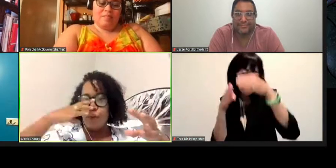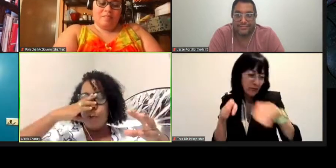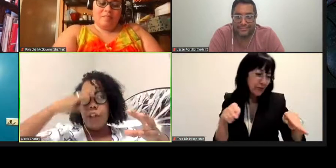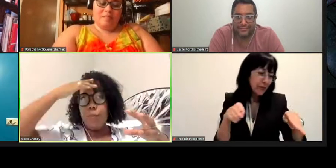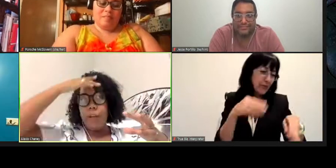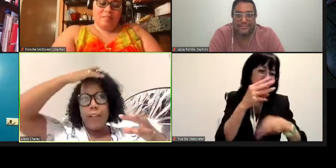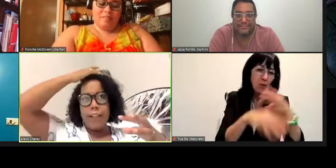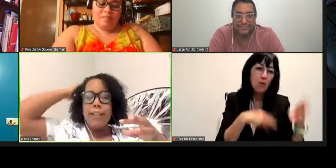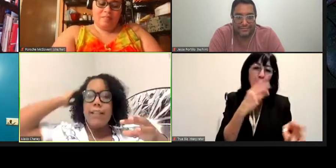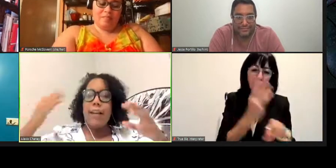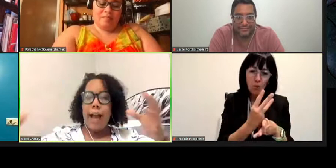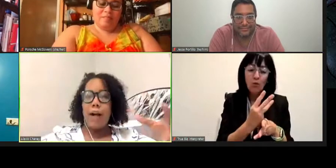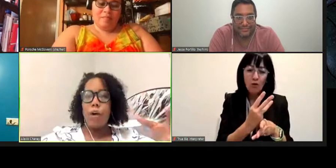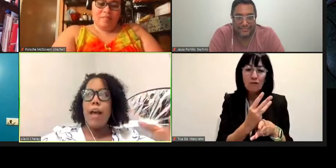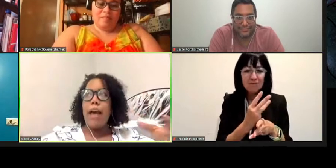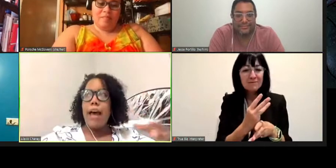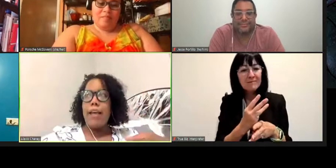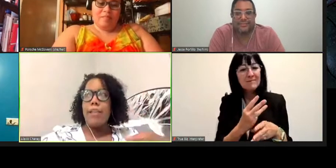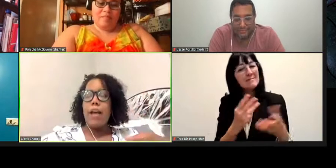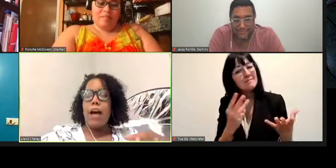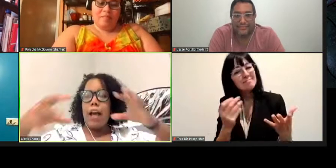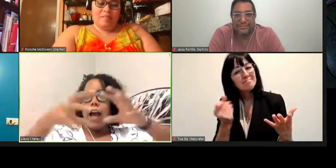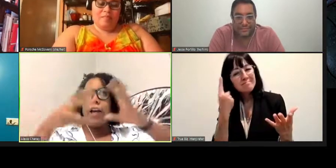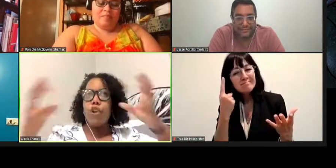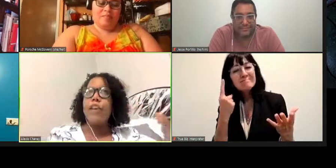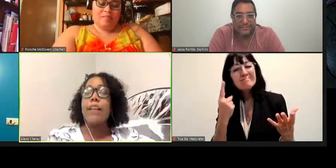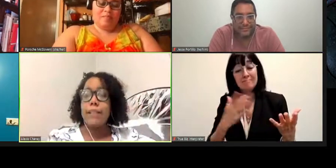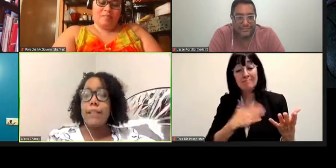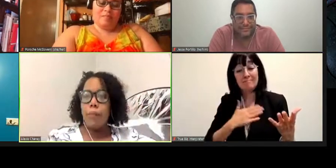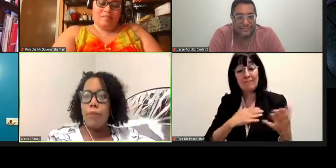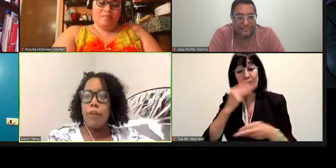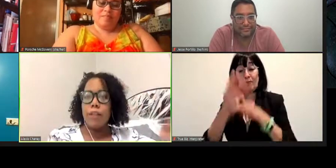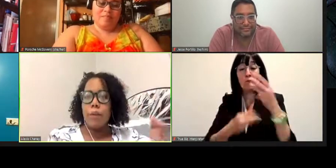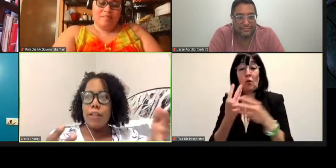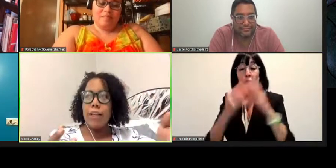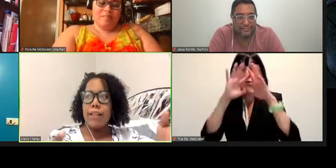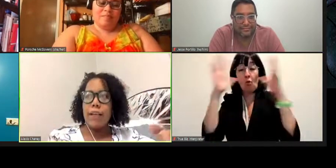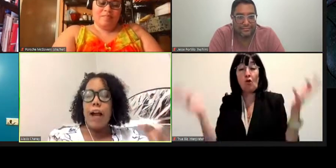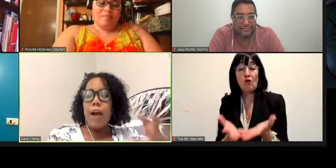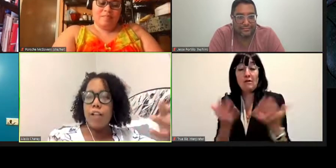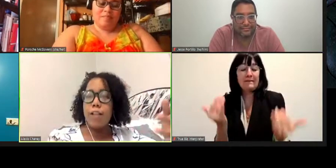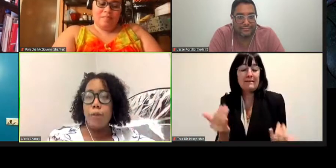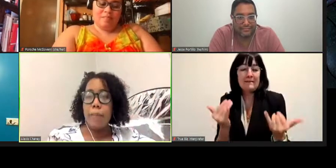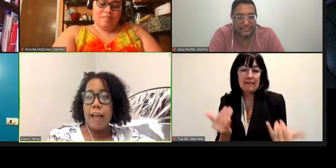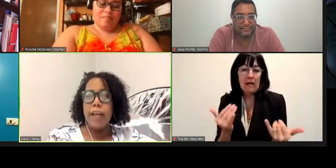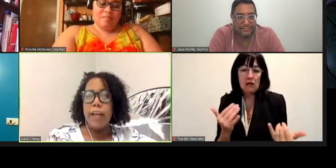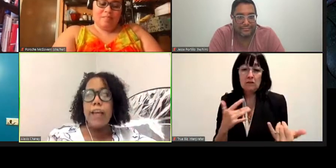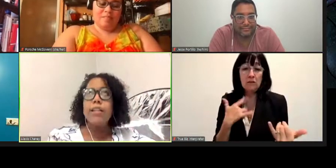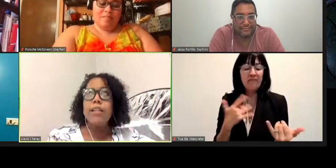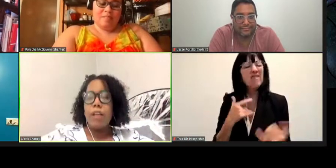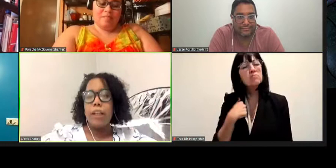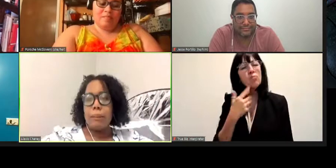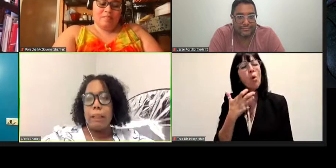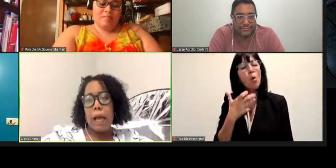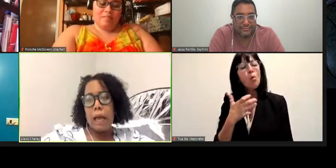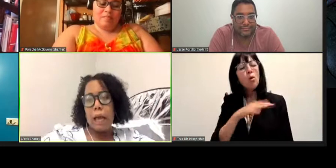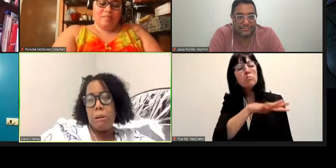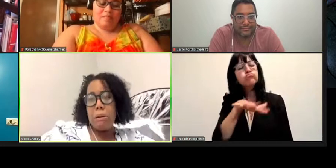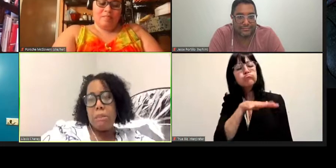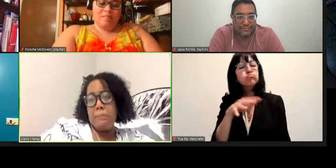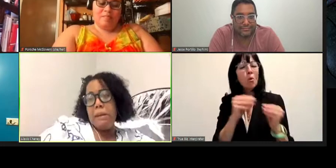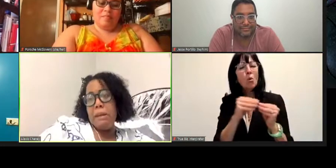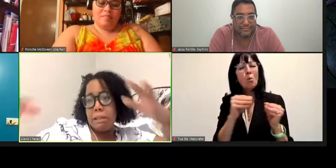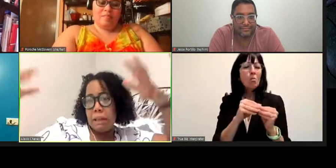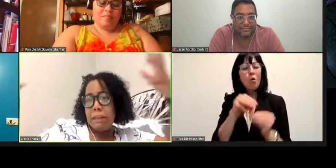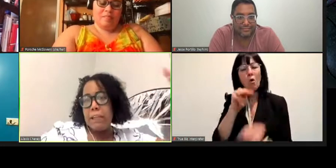the world that we exist in now. And I don't think it's helpful if someone says, like, I want it to be more masculine, to immediately be like, I don't